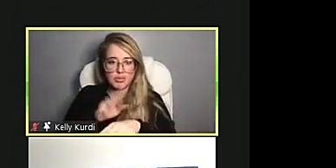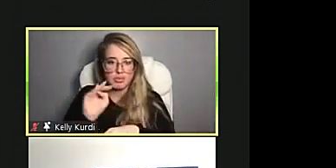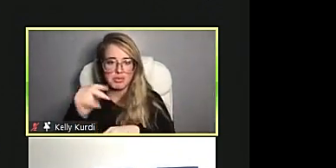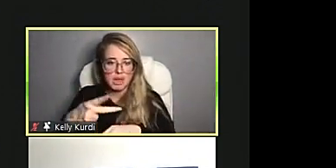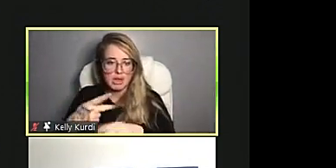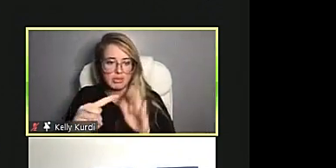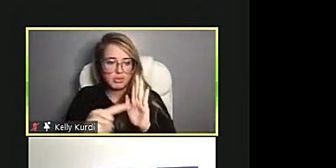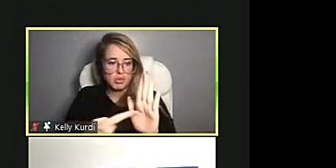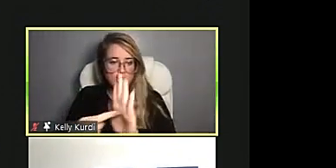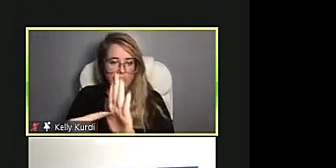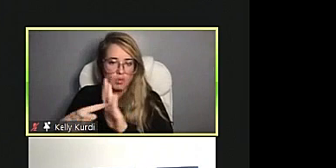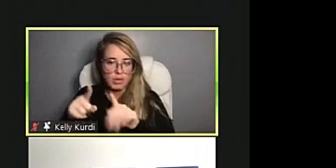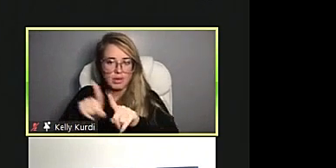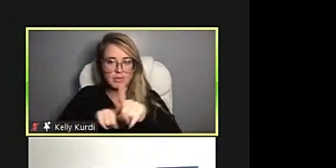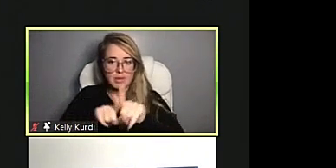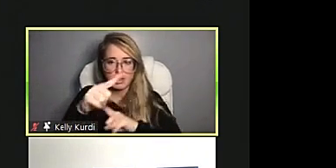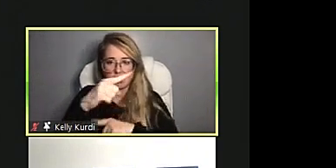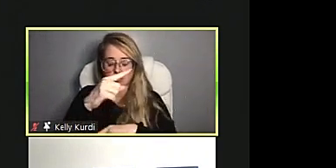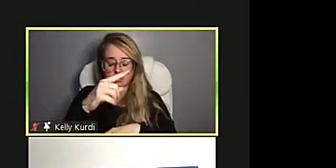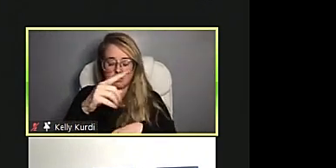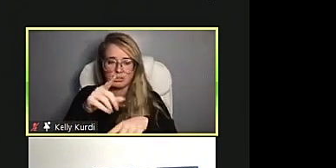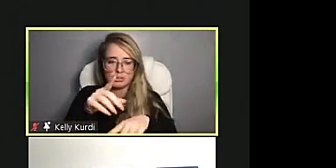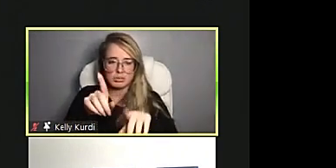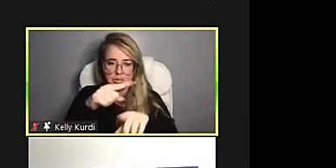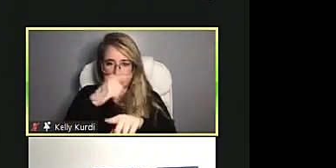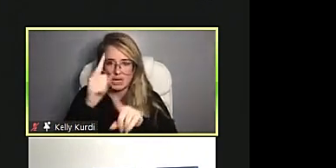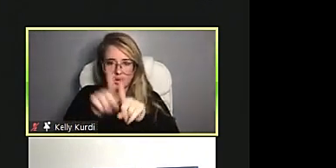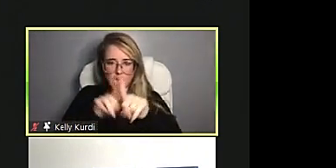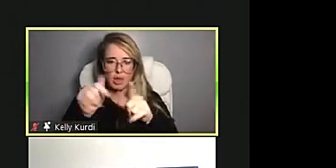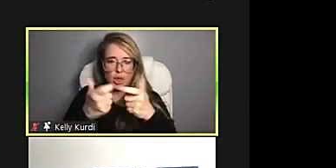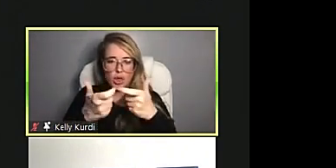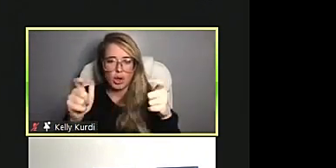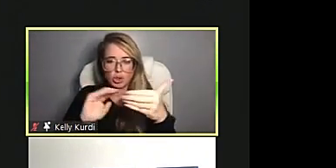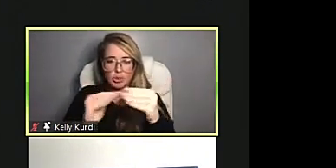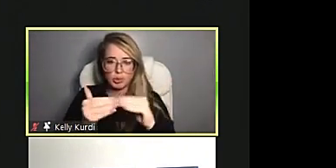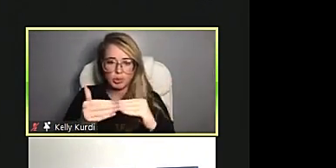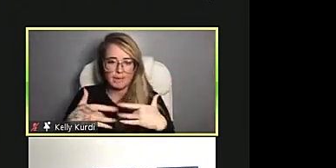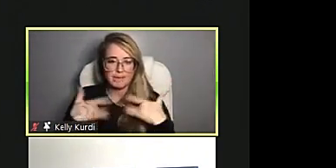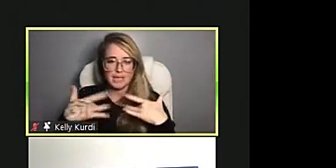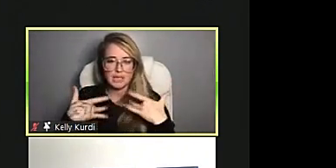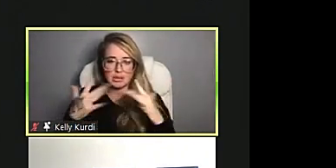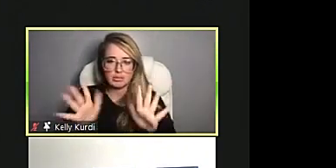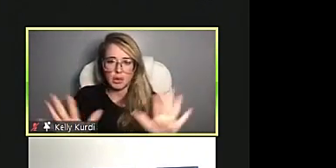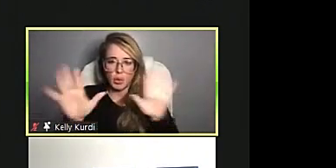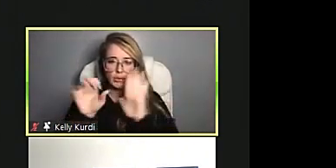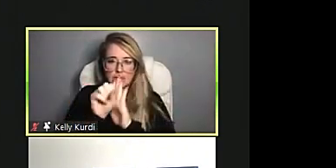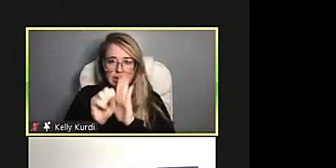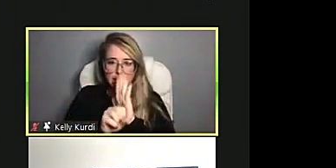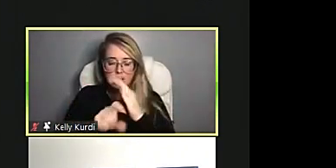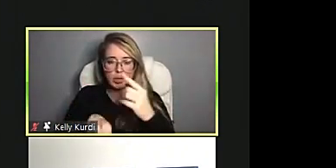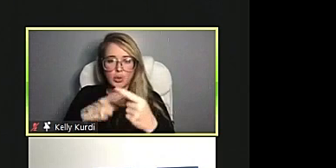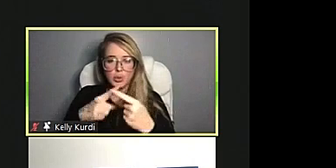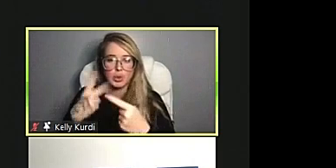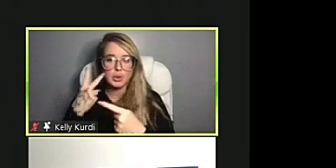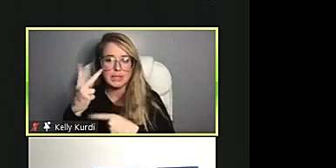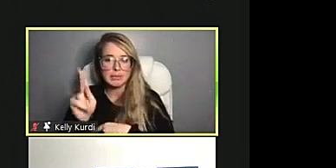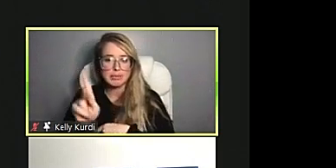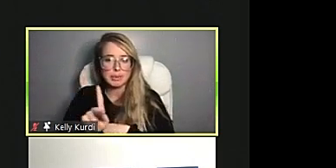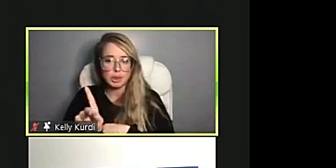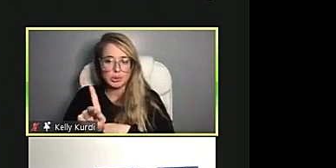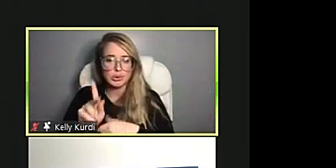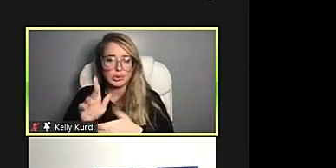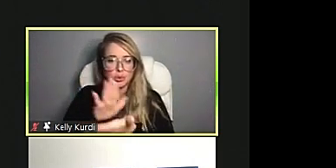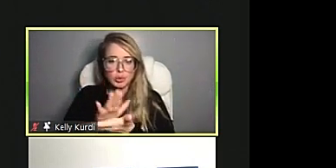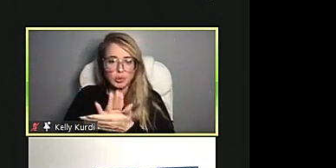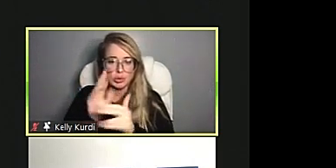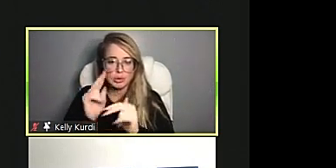These are those confirmed large community vaccination events across the state. Then when you see kind of the purple school